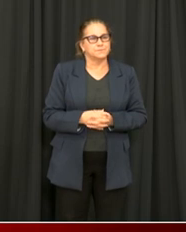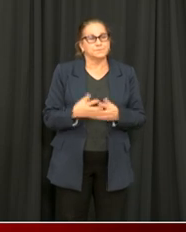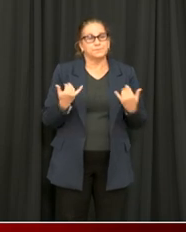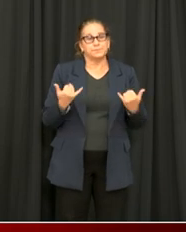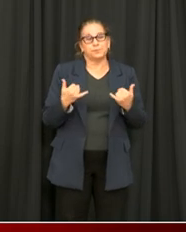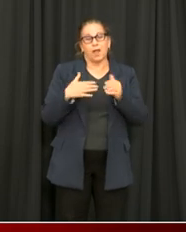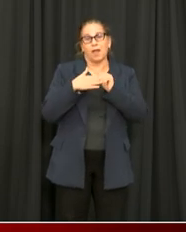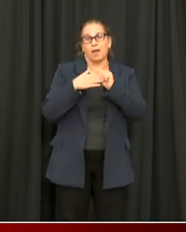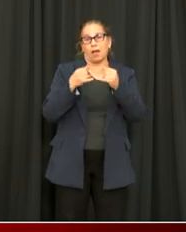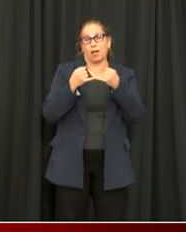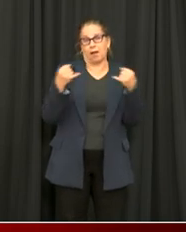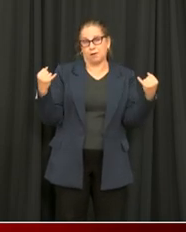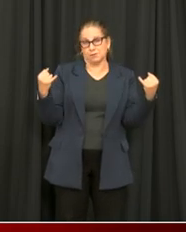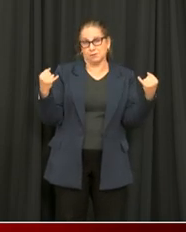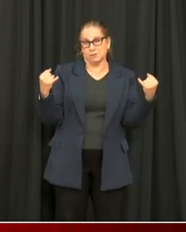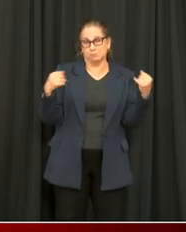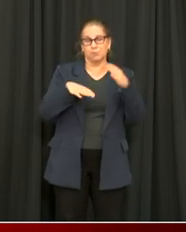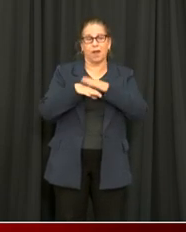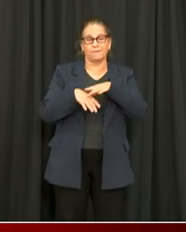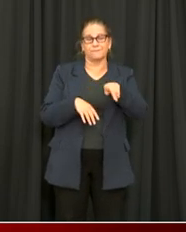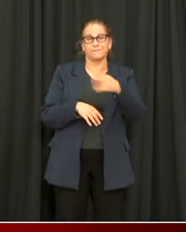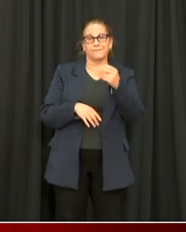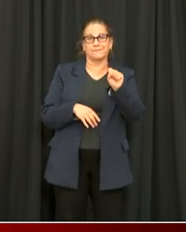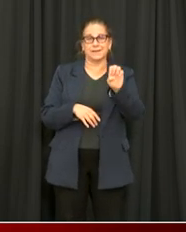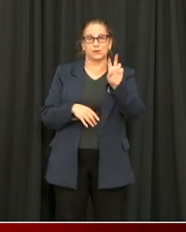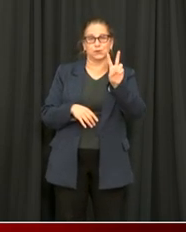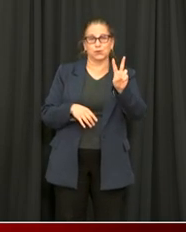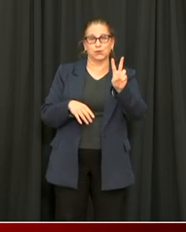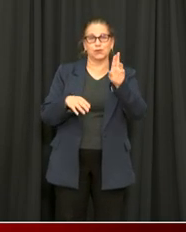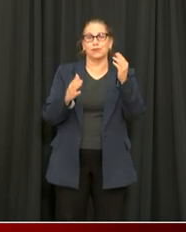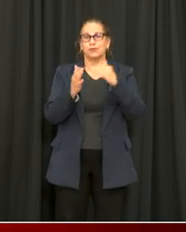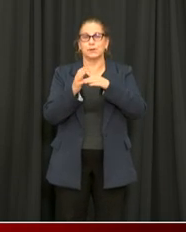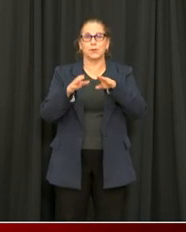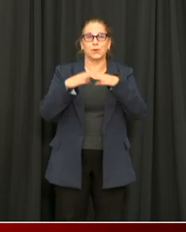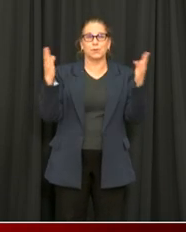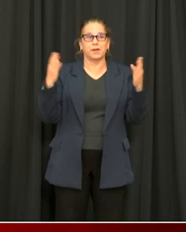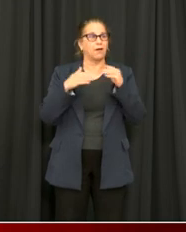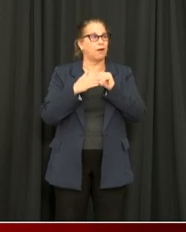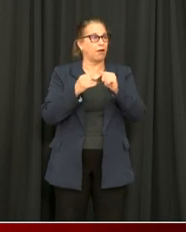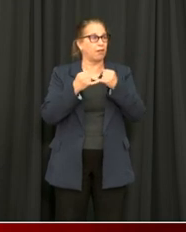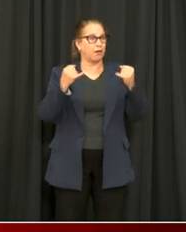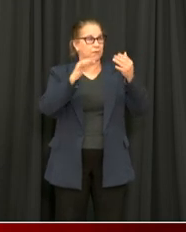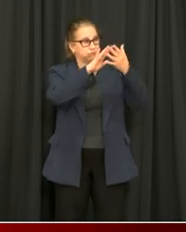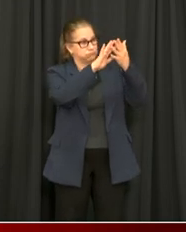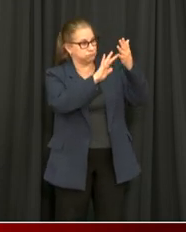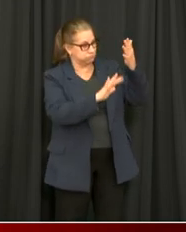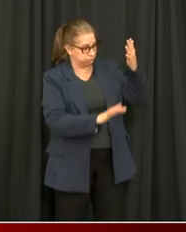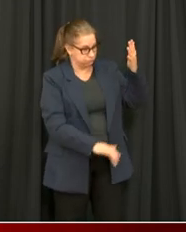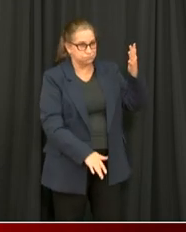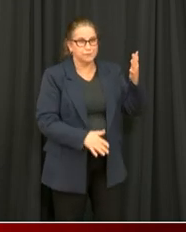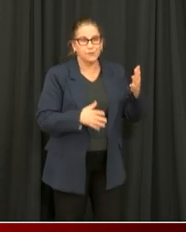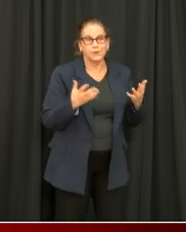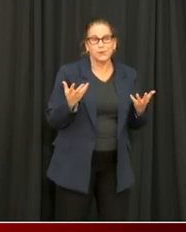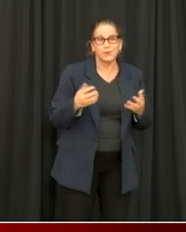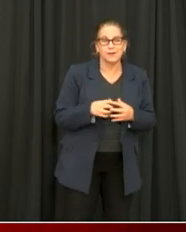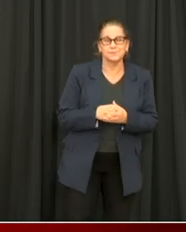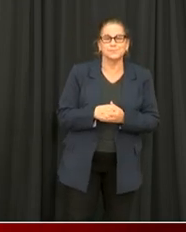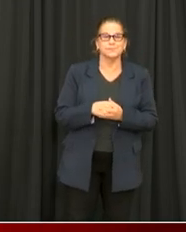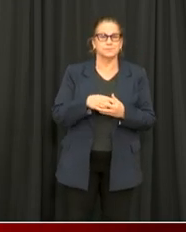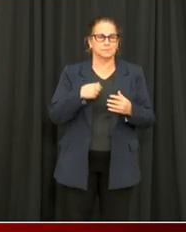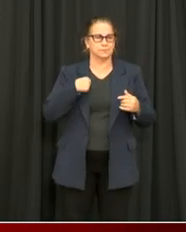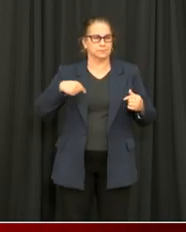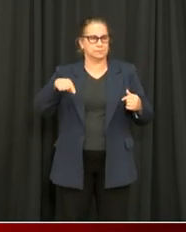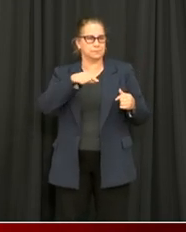phase 2. And as I said just a moment ago, we're going to continue to monitor the